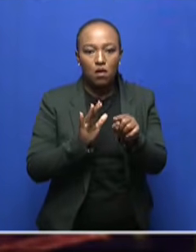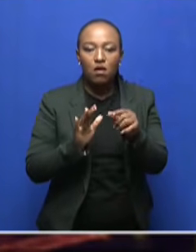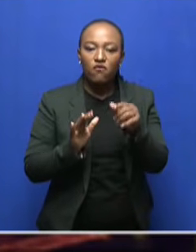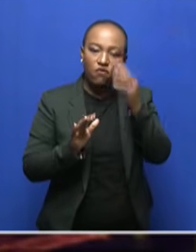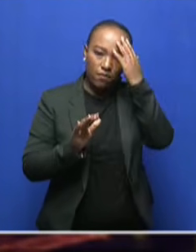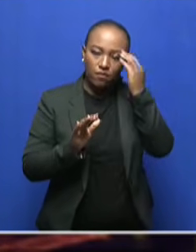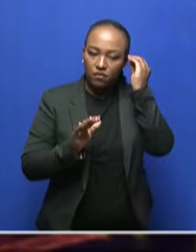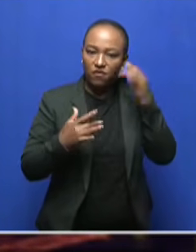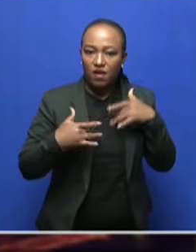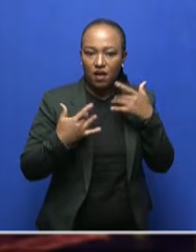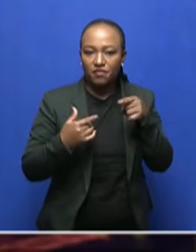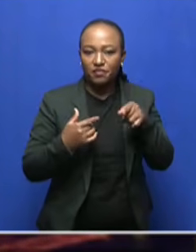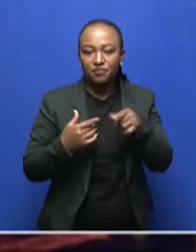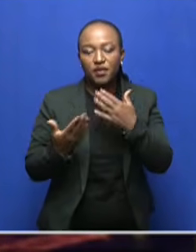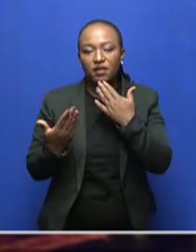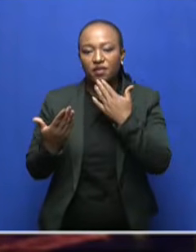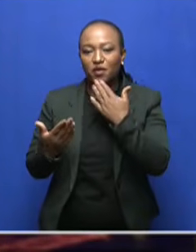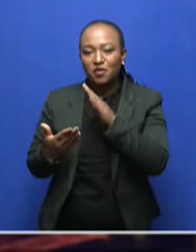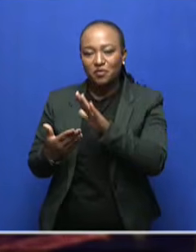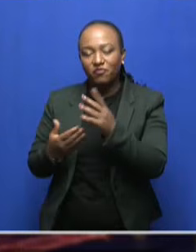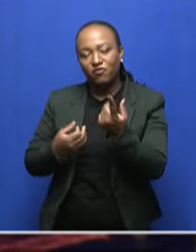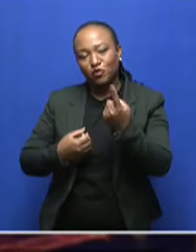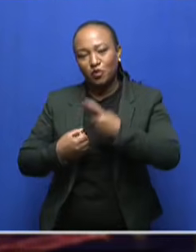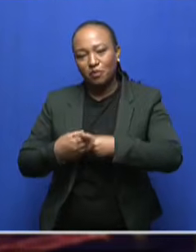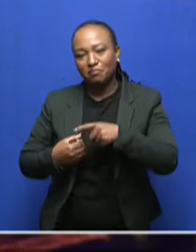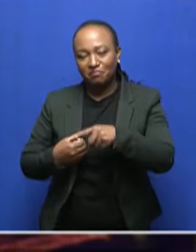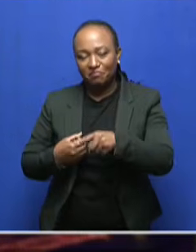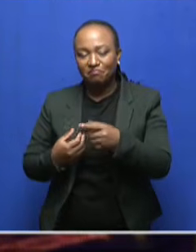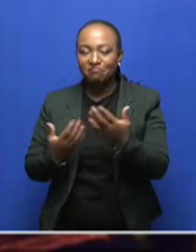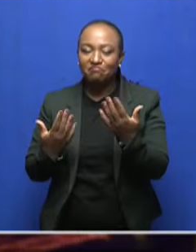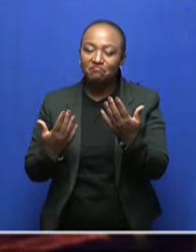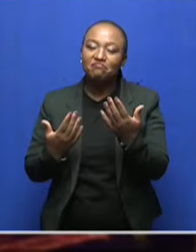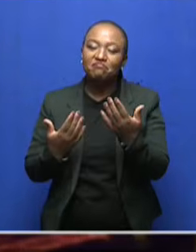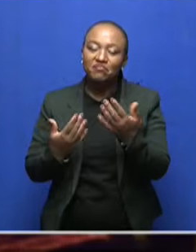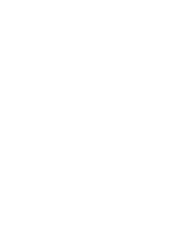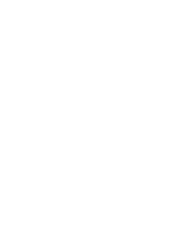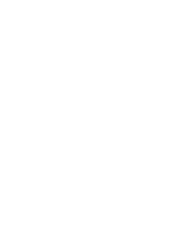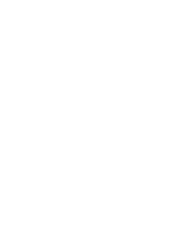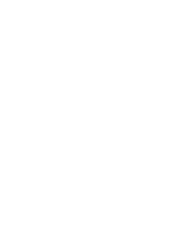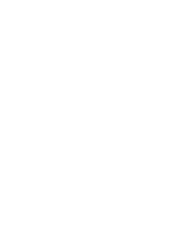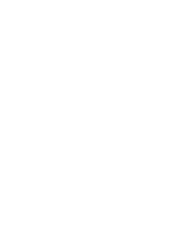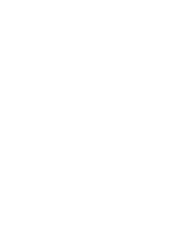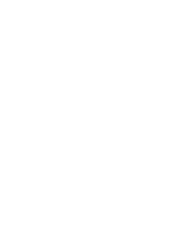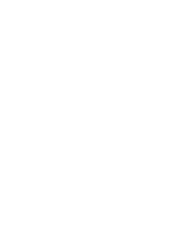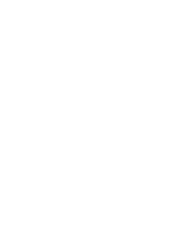fabric there as a canvas. Thank you to her for joining us on this hour here on the SABC.